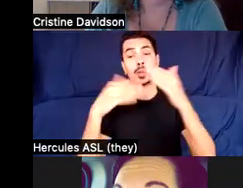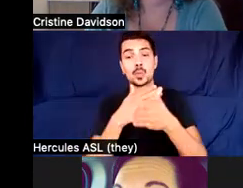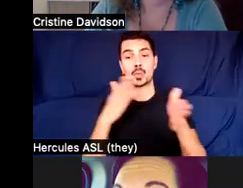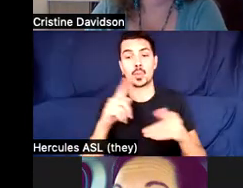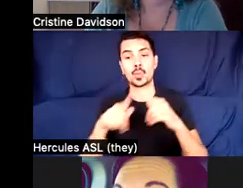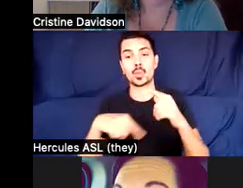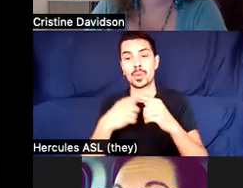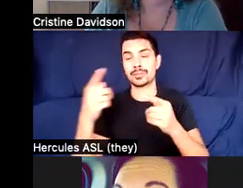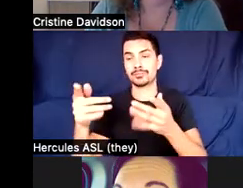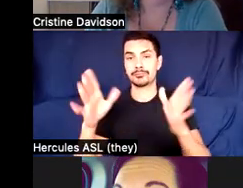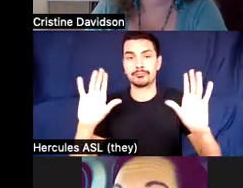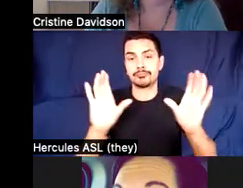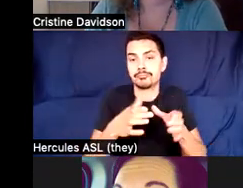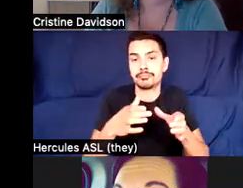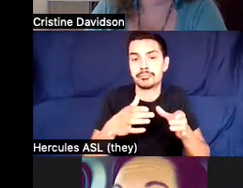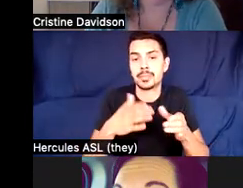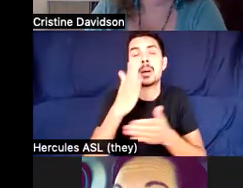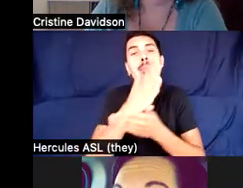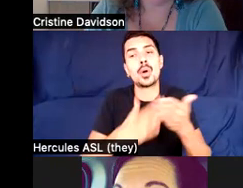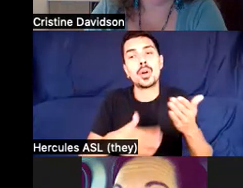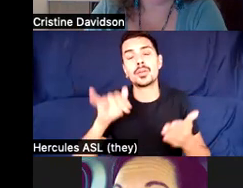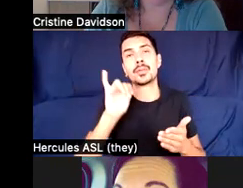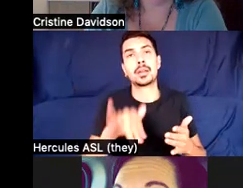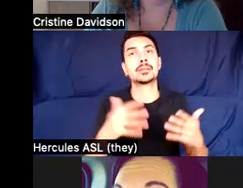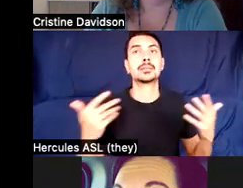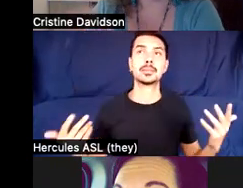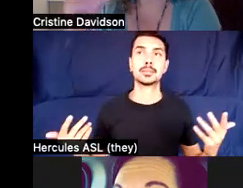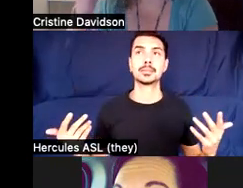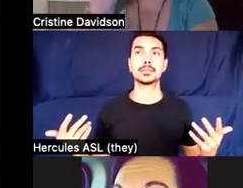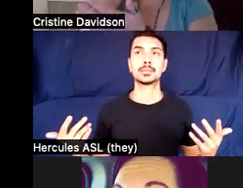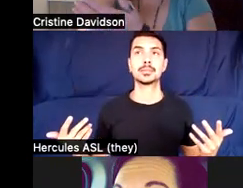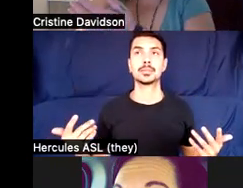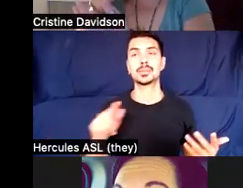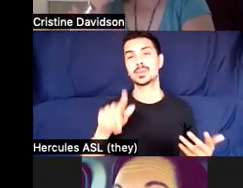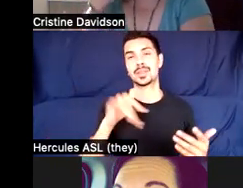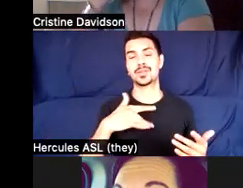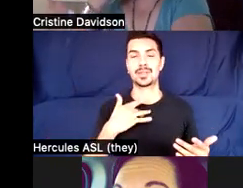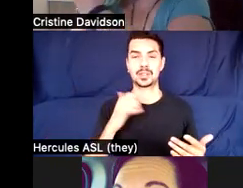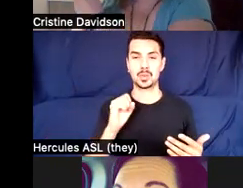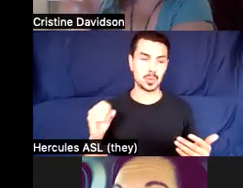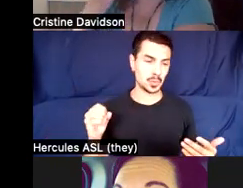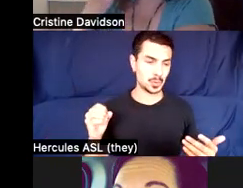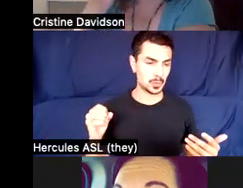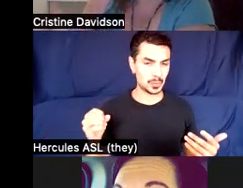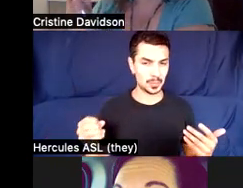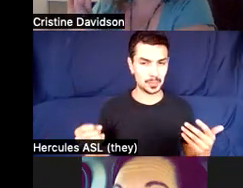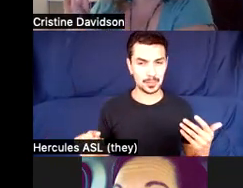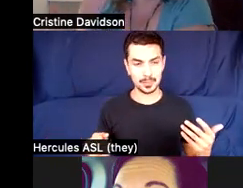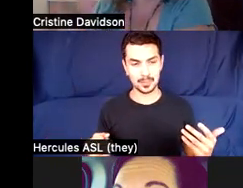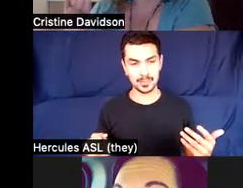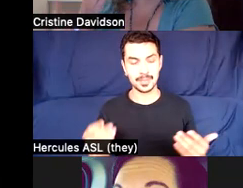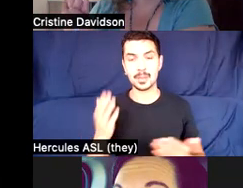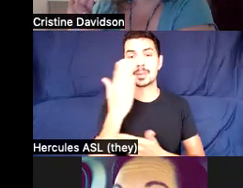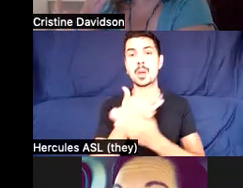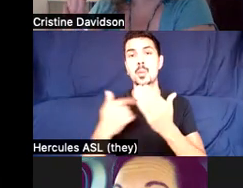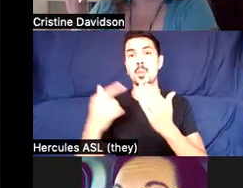So part of it is that, we can feel so when somebody pumps the brakes on us